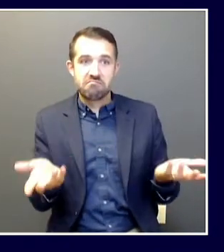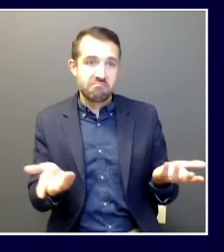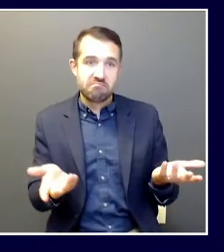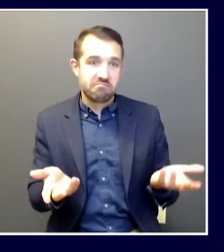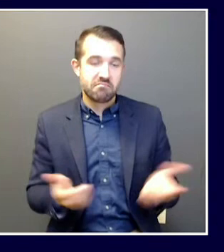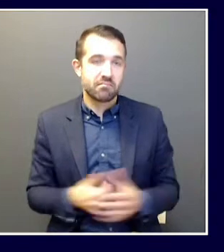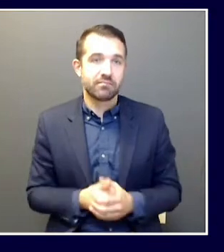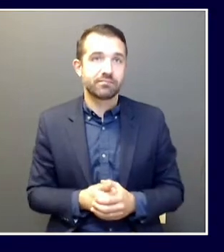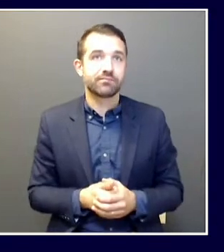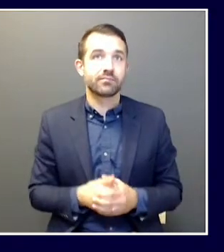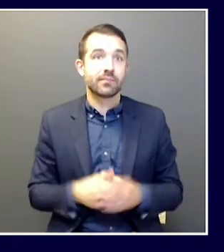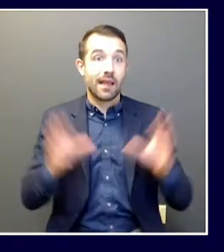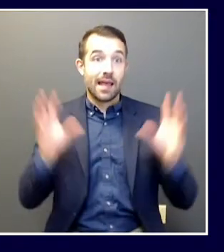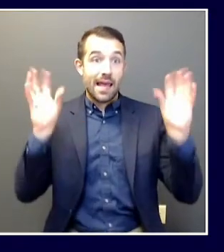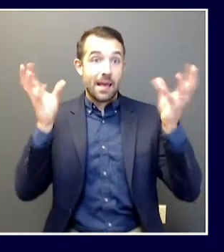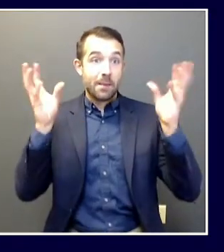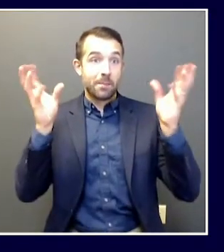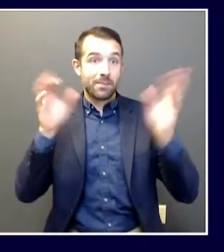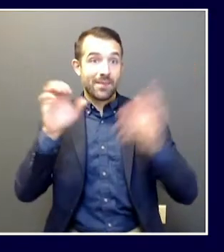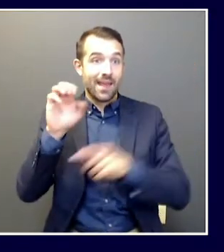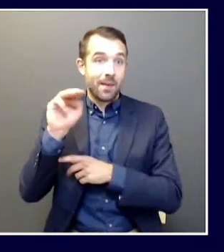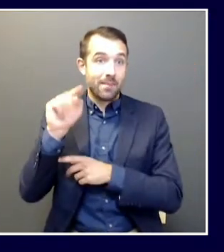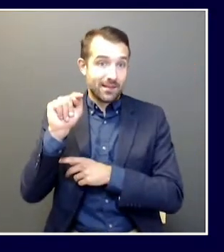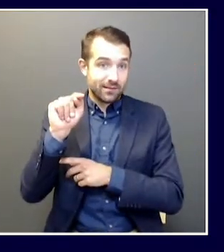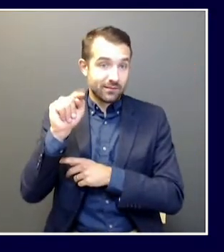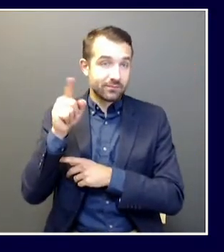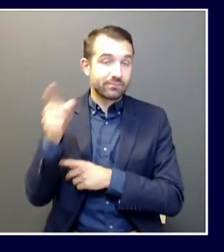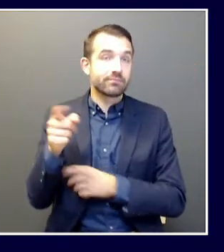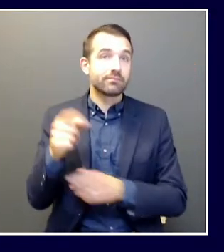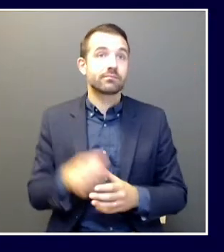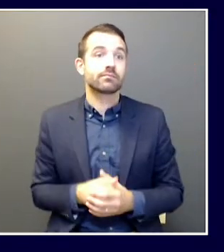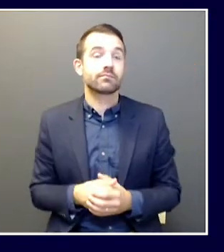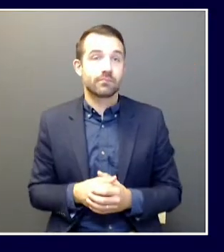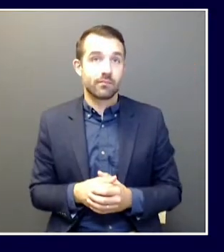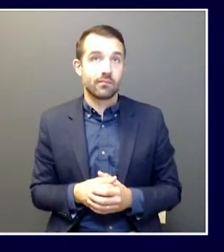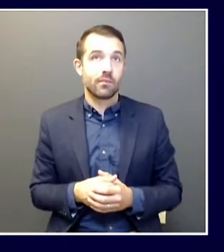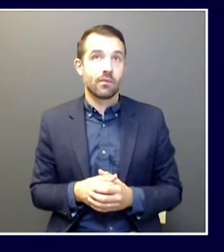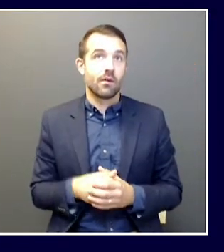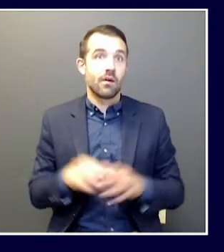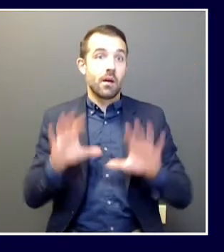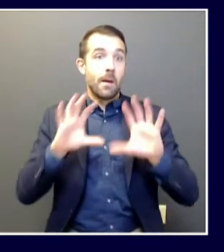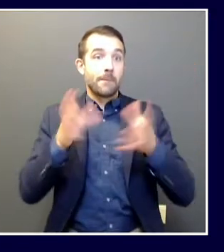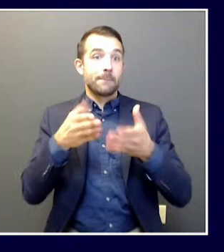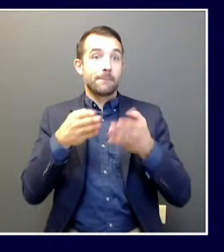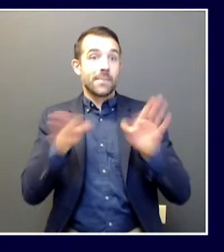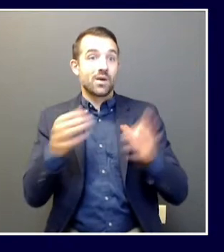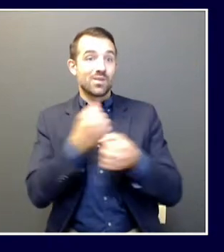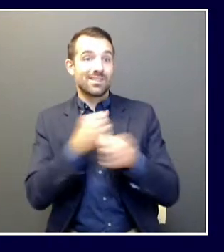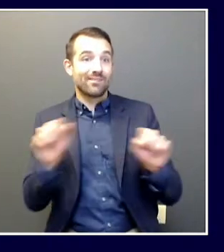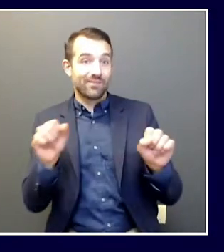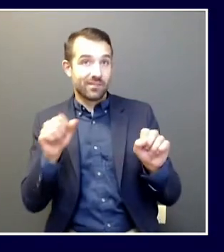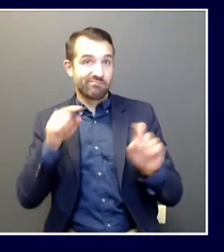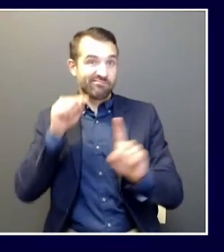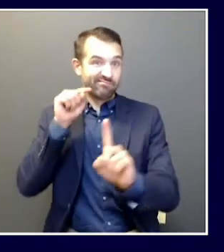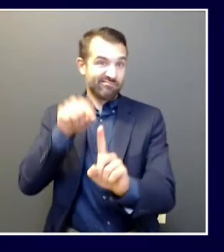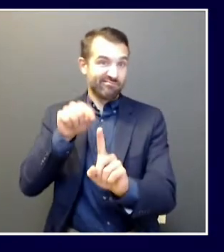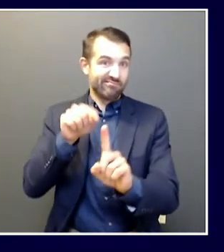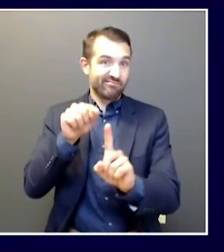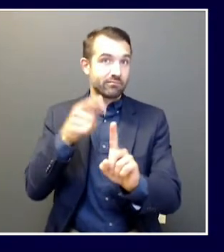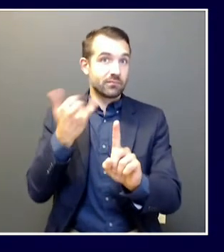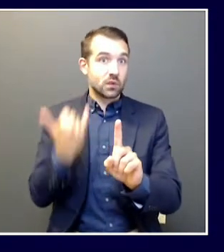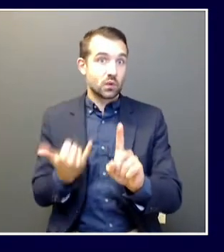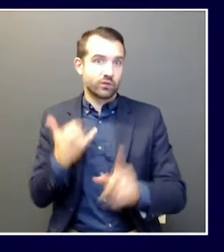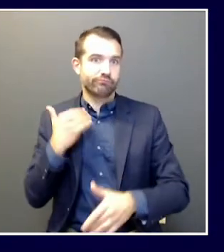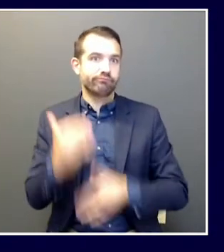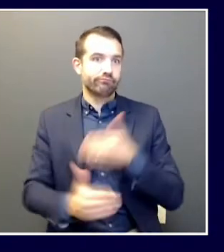EMS, my understanding is that the Department of Public Safety is working on a data collection effort. So I defer